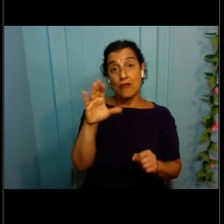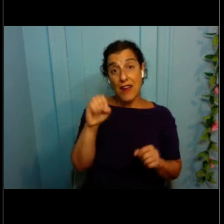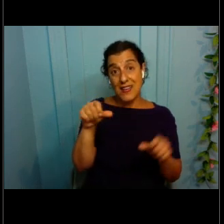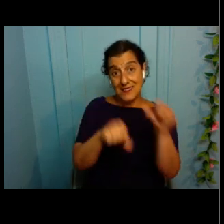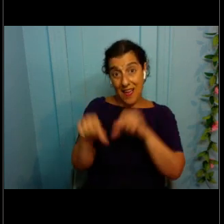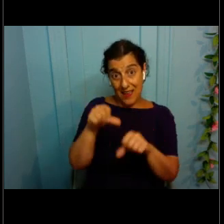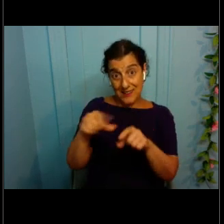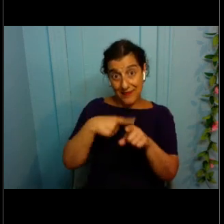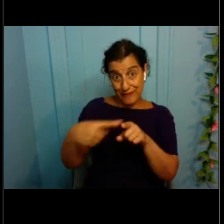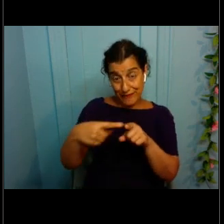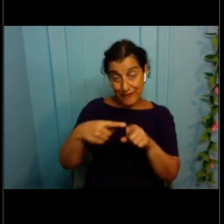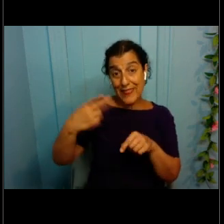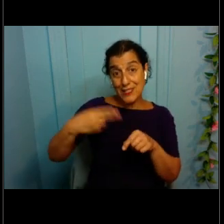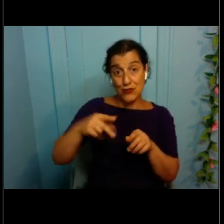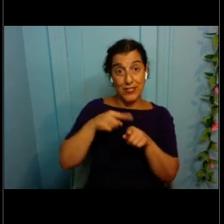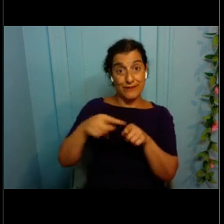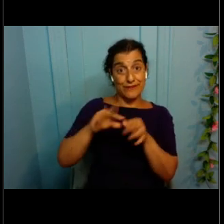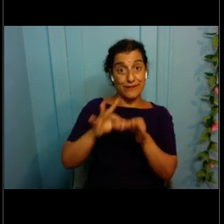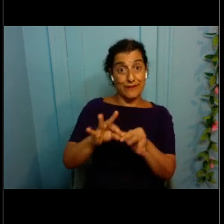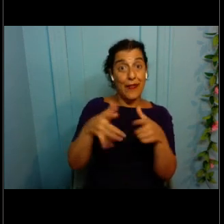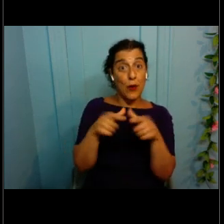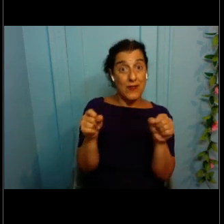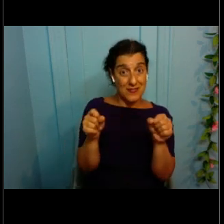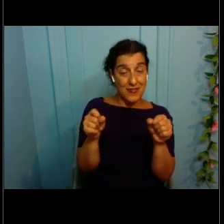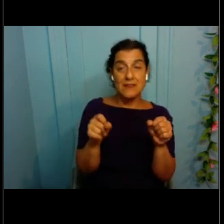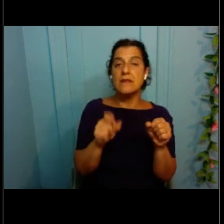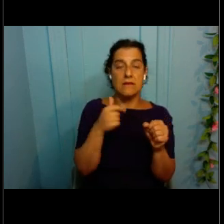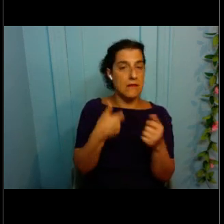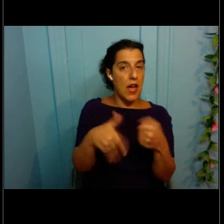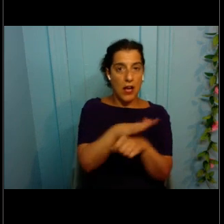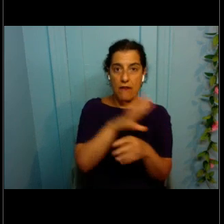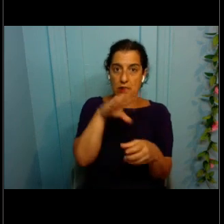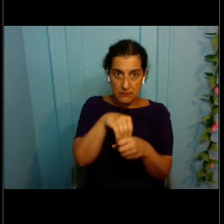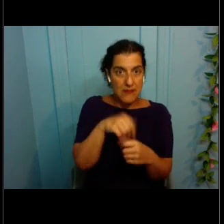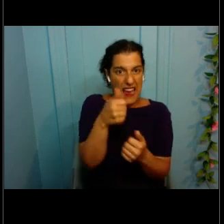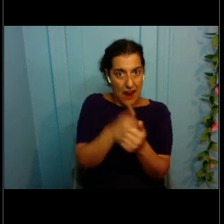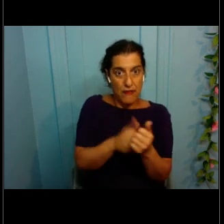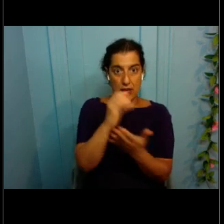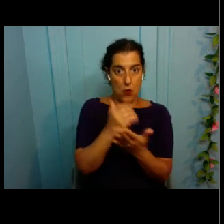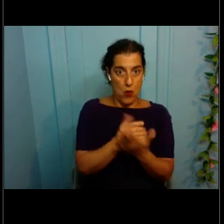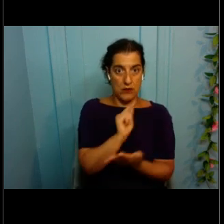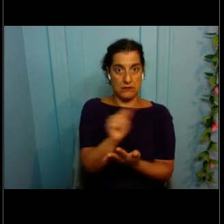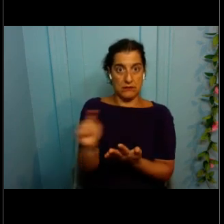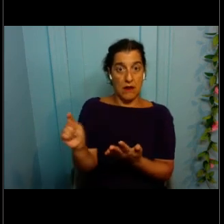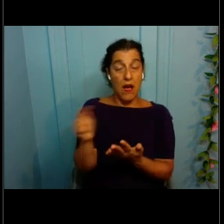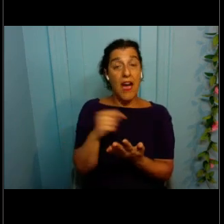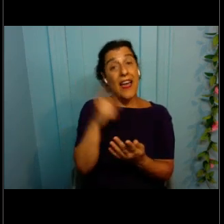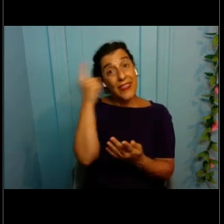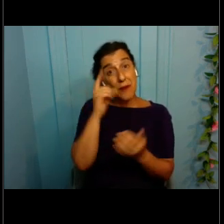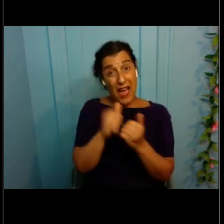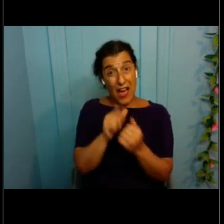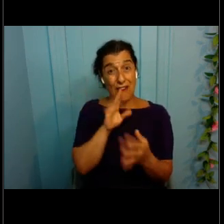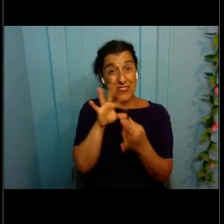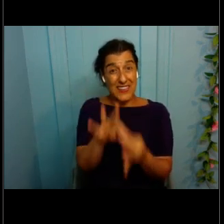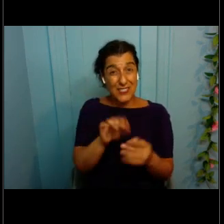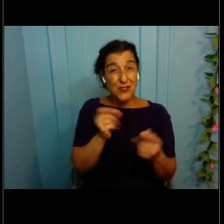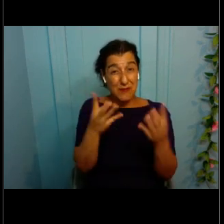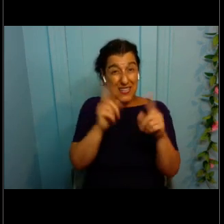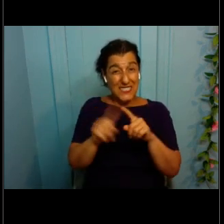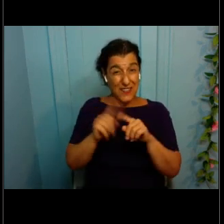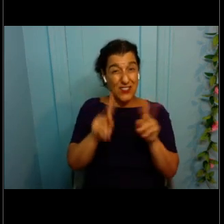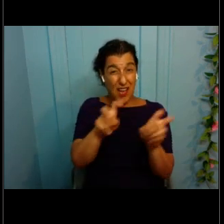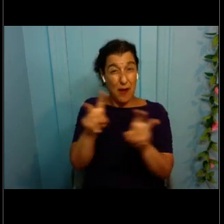this is also something that, you know, again, covering in every single class, and we can think about how it actually relates to a lot of different topics